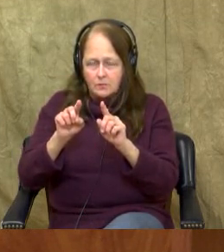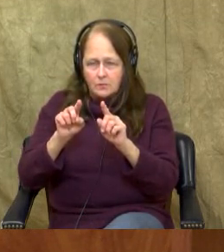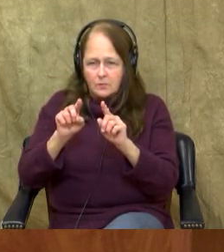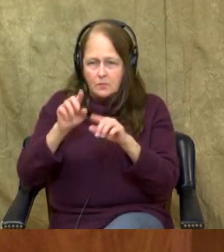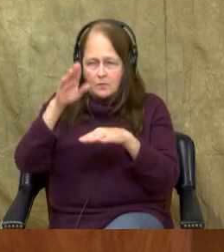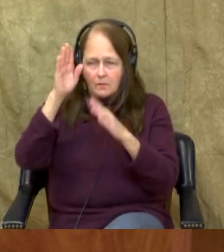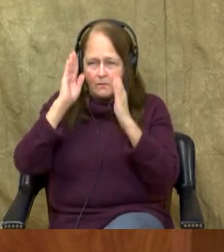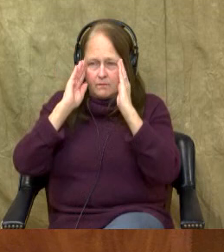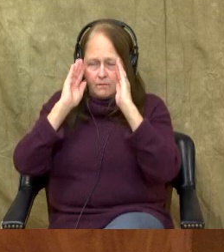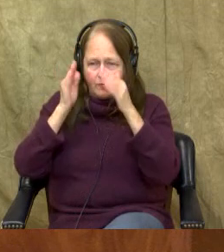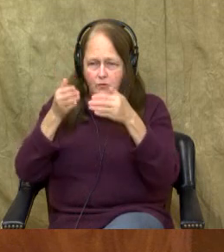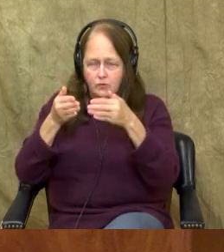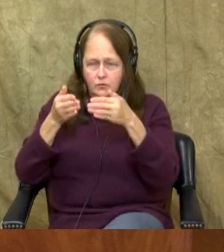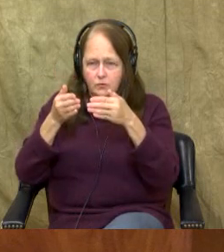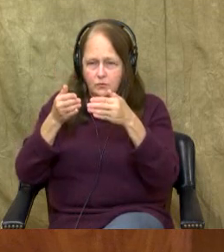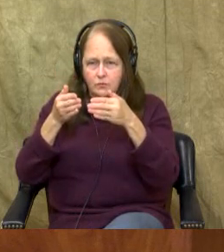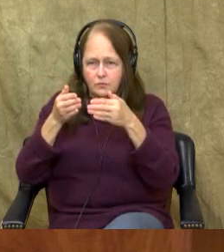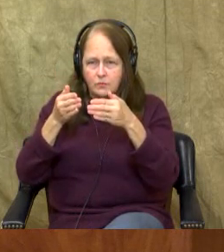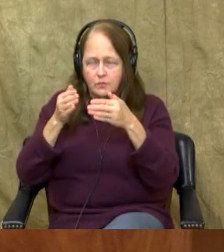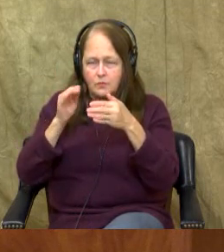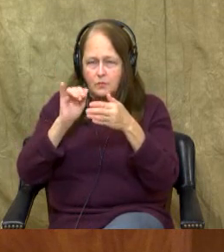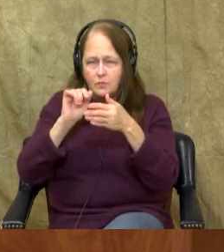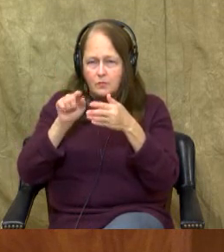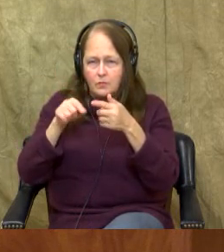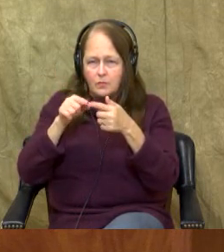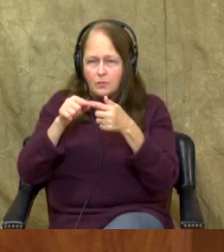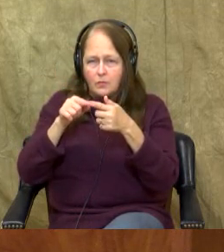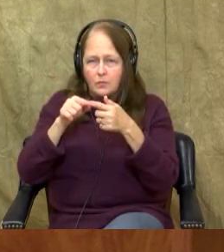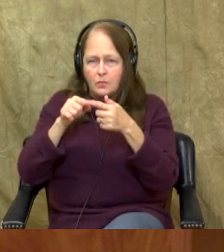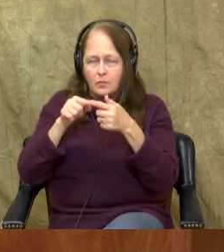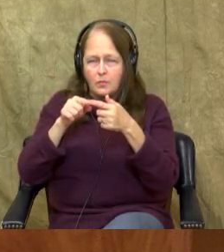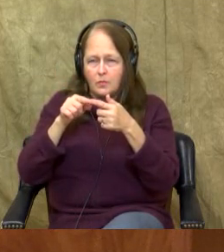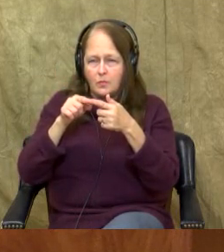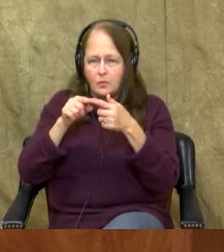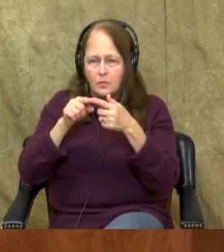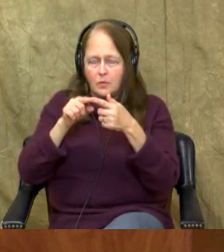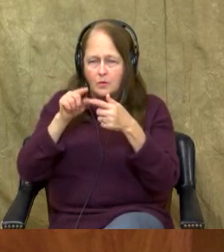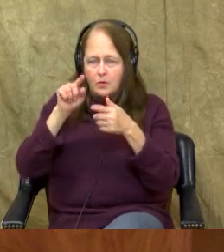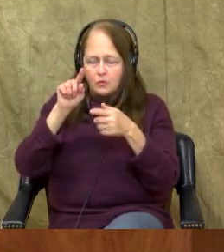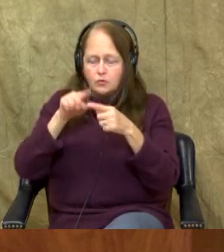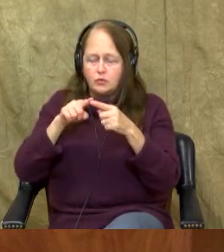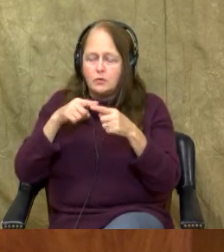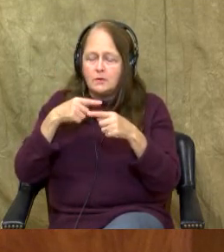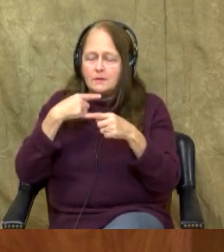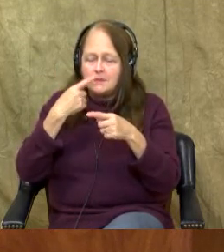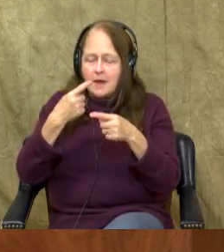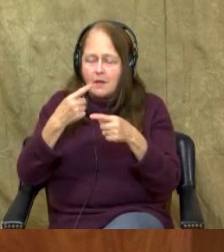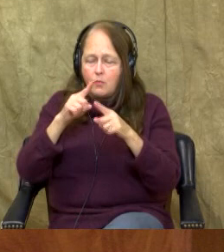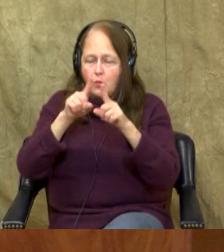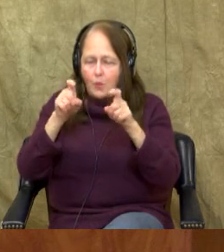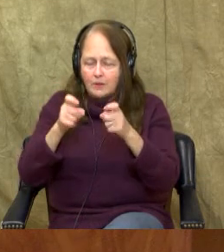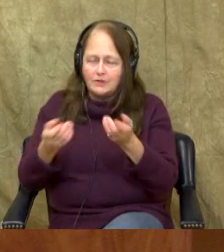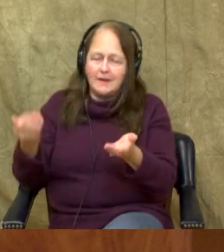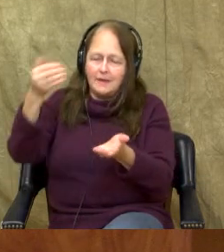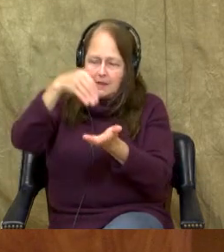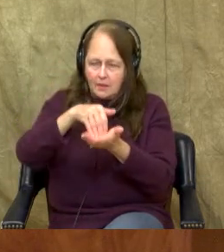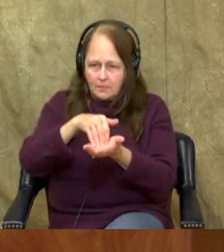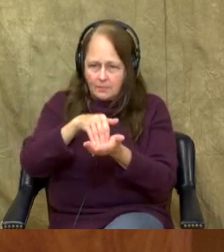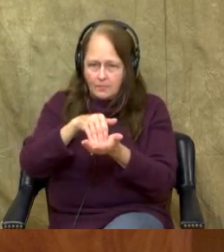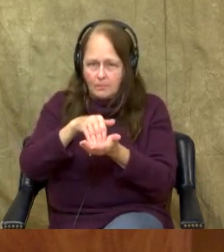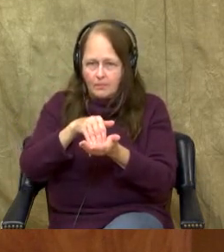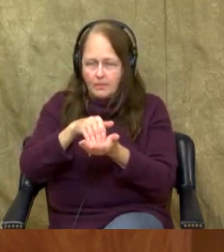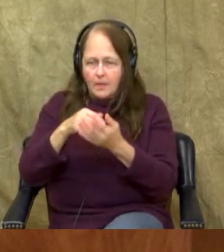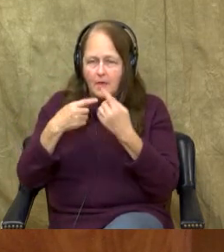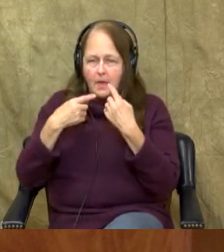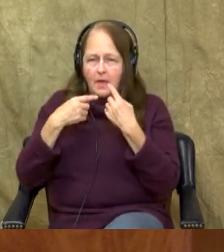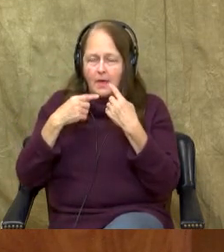focus on the RACE strategy. Well, R stands for restating the question. A,